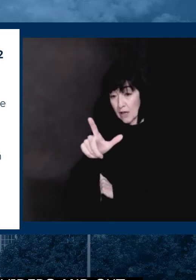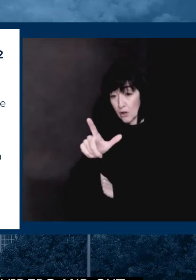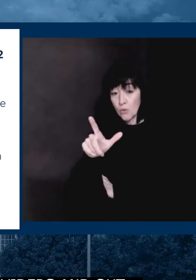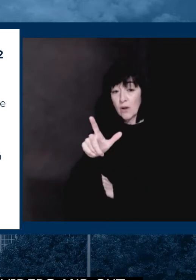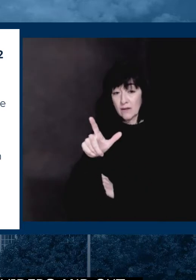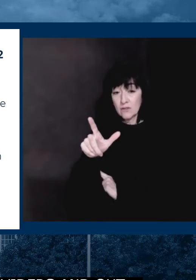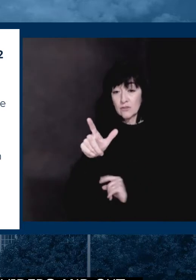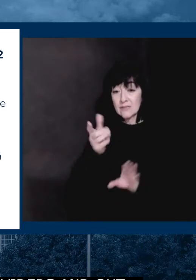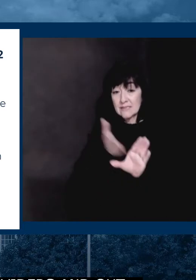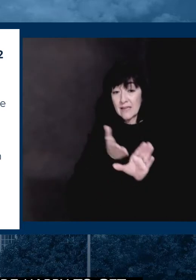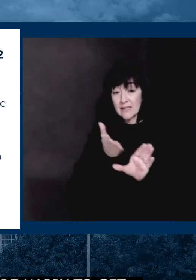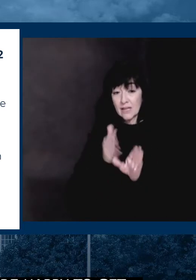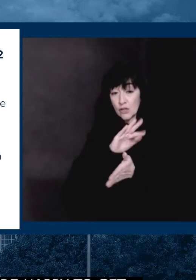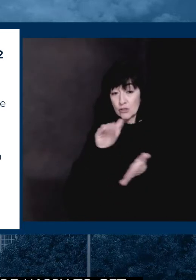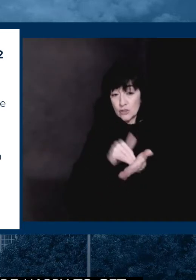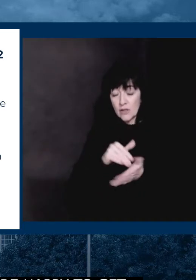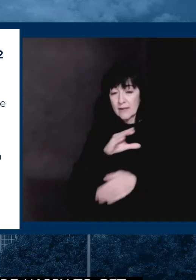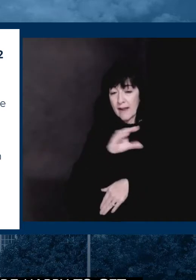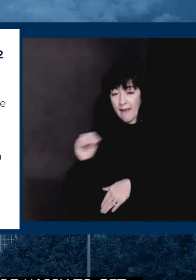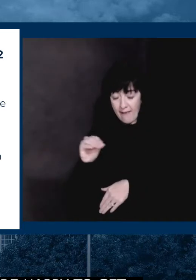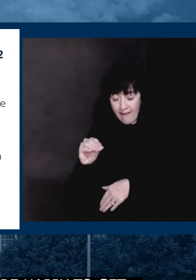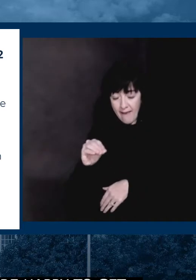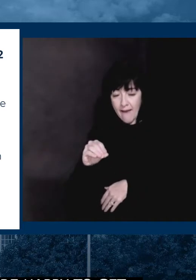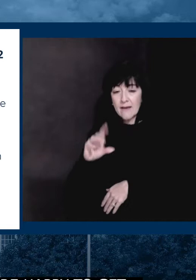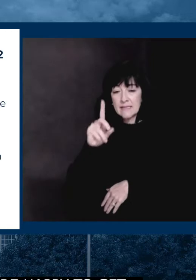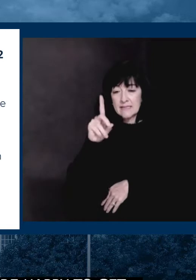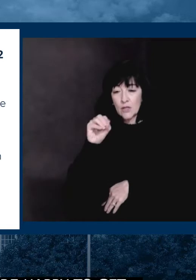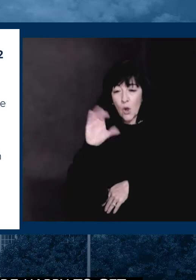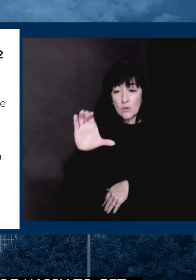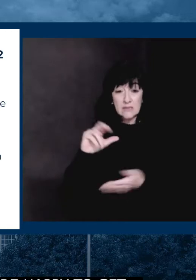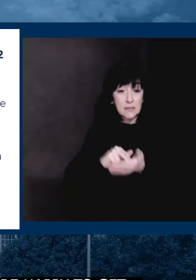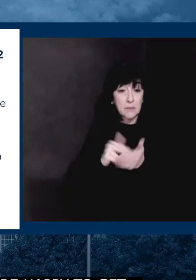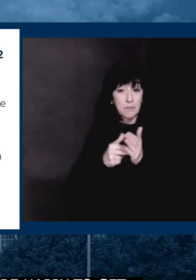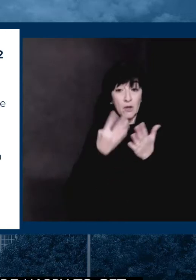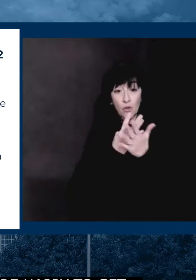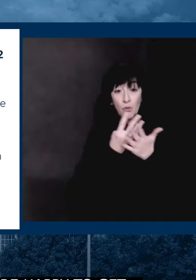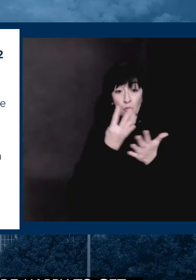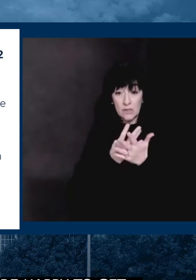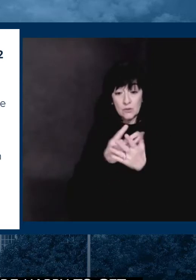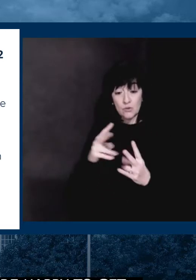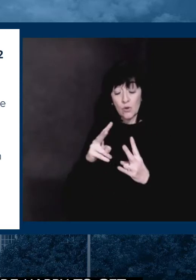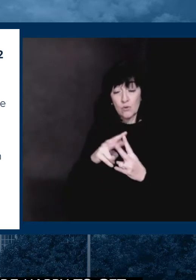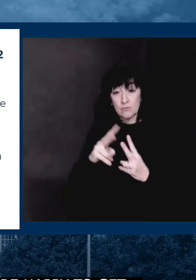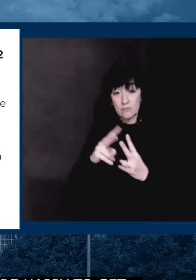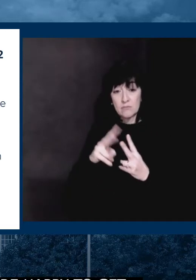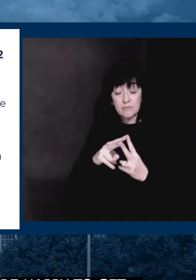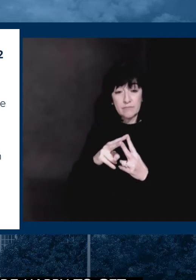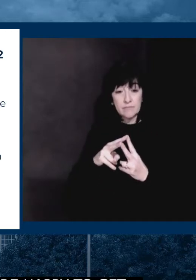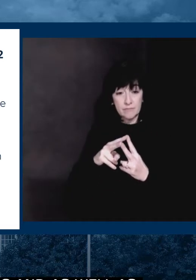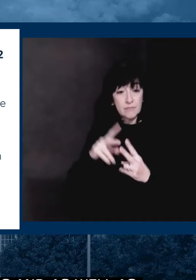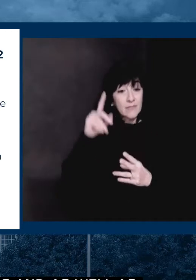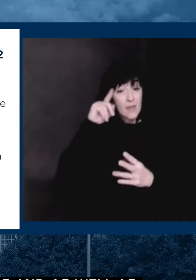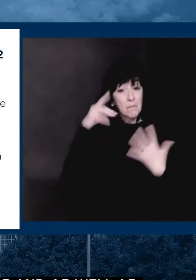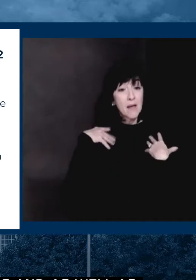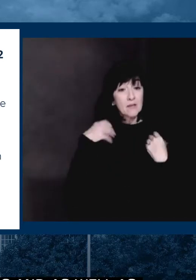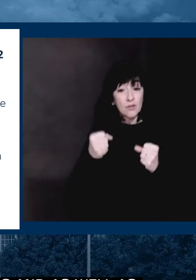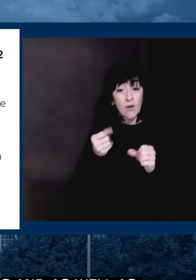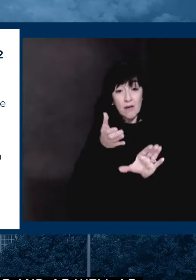Center and Department of Corrections for healthcare providers. So we're starting to get it into new and different places, which